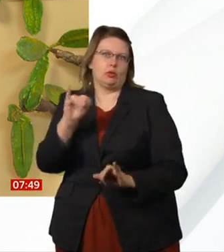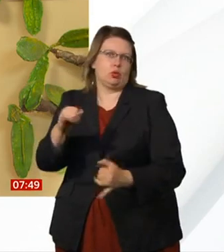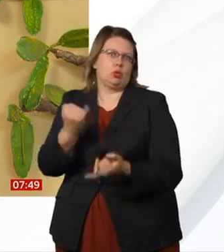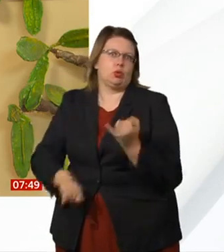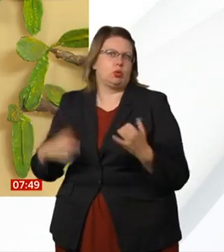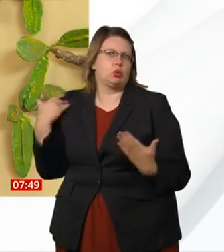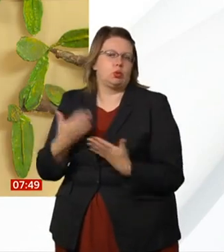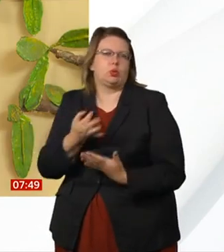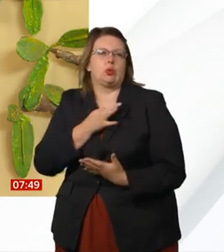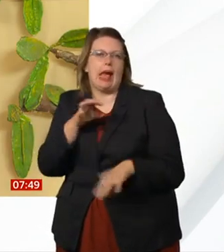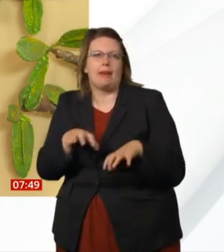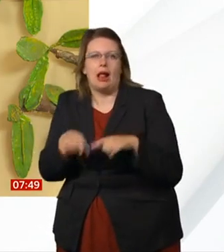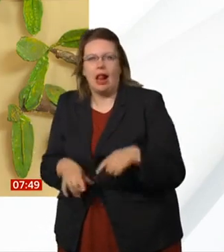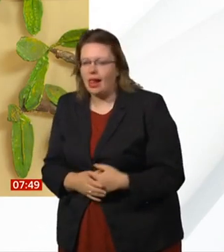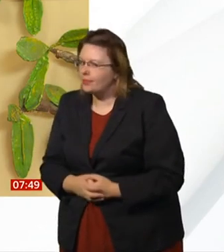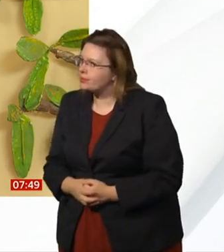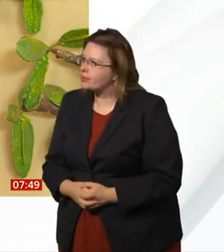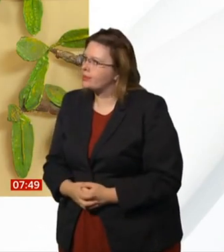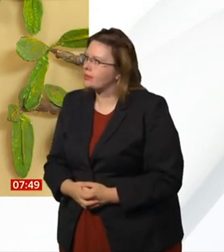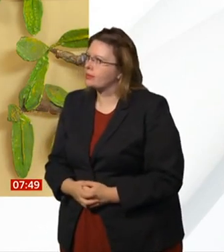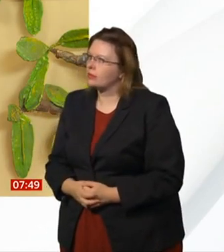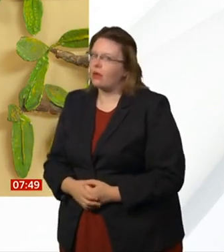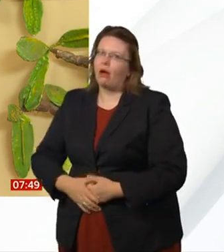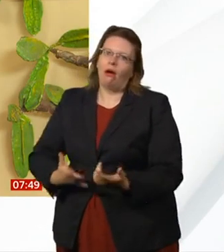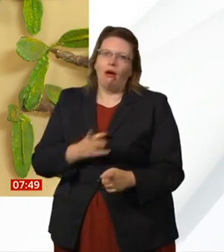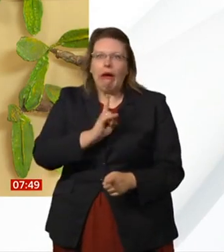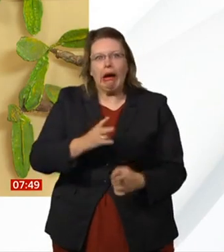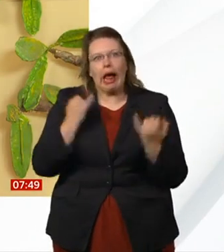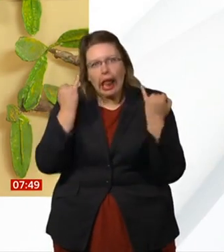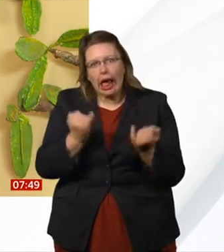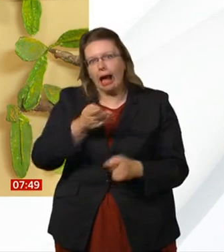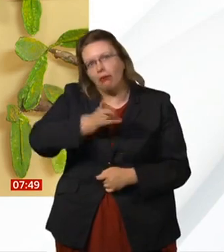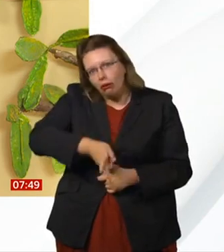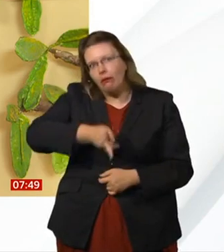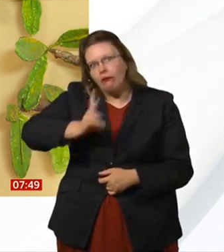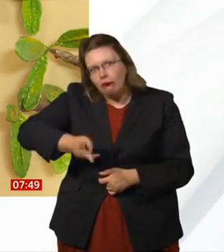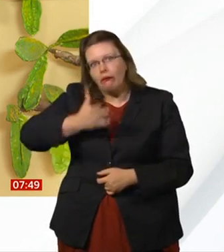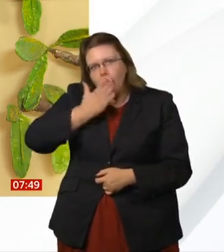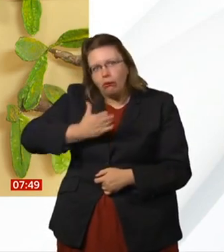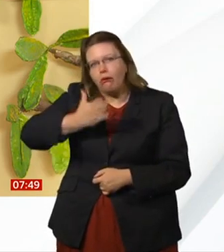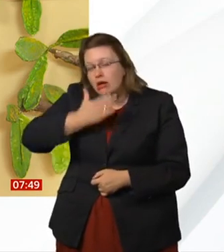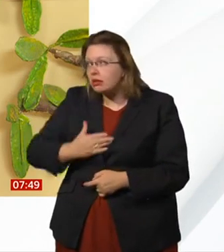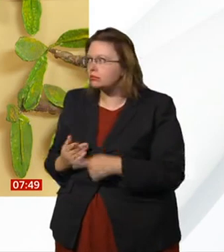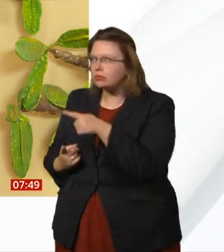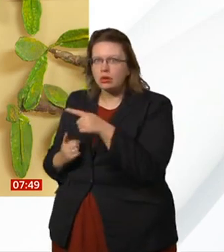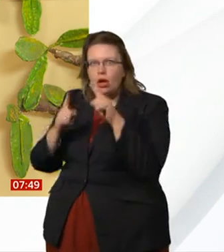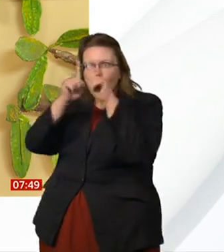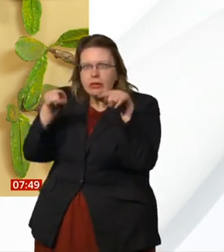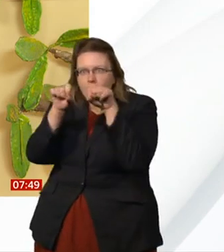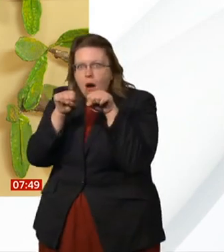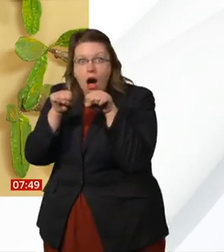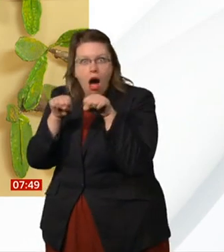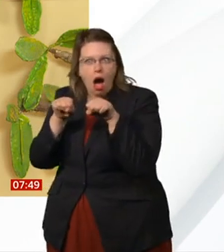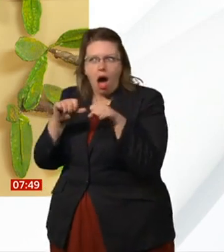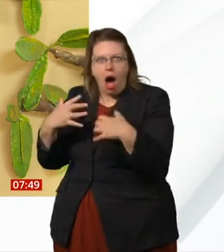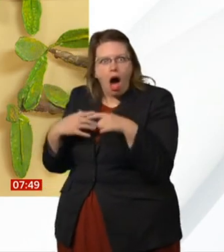American history. Mutton today, mutton yesterday, we have mutton every day. As she peered through the window, she looked at the